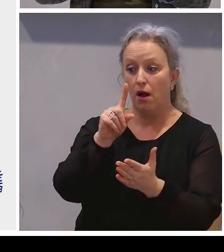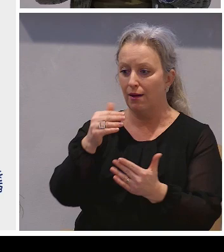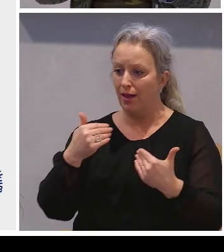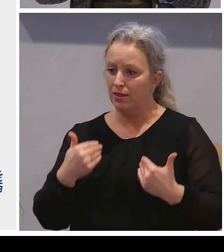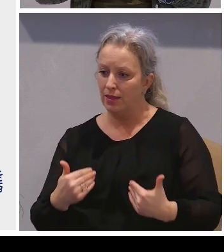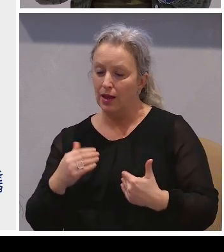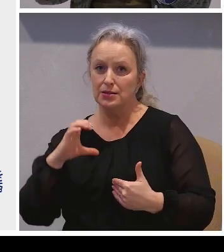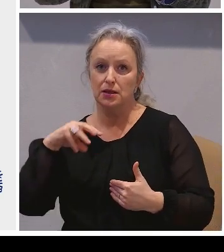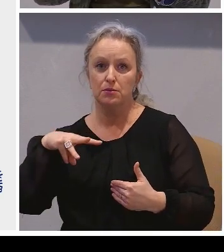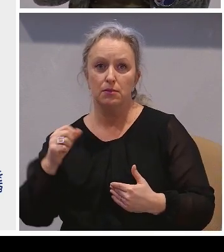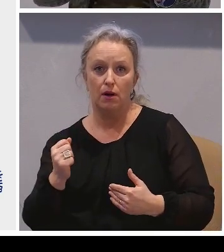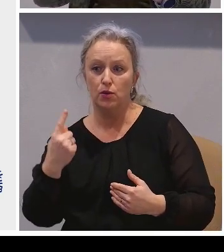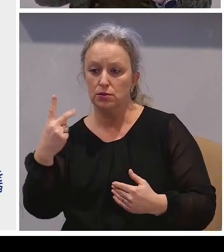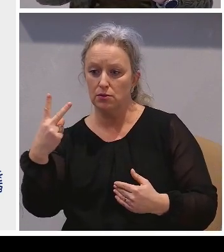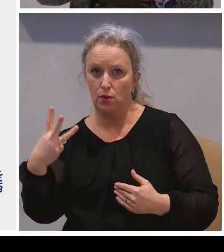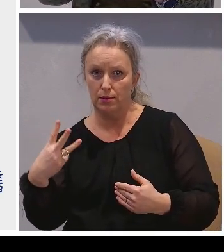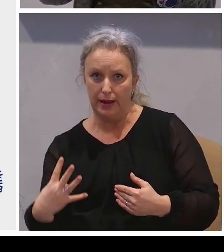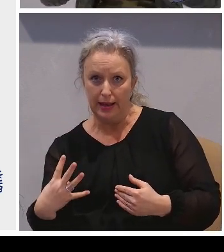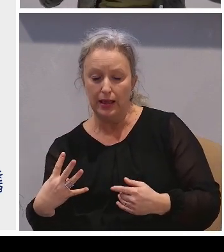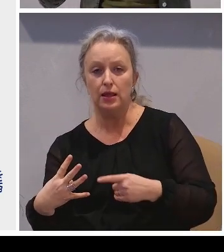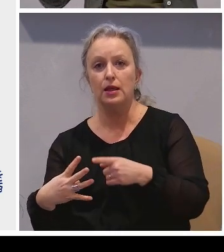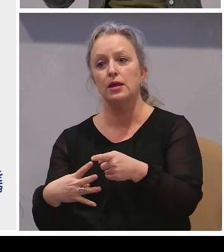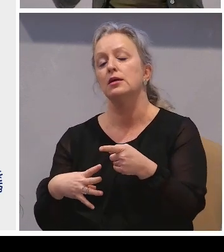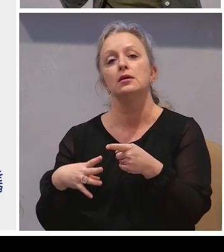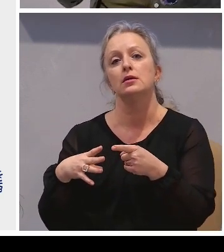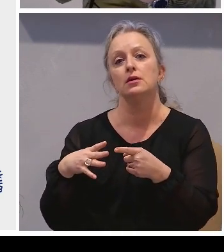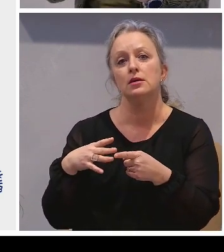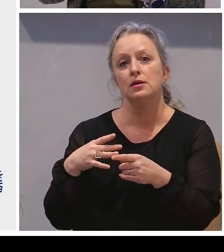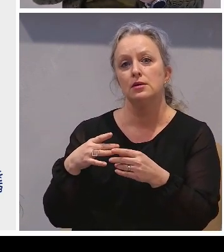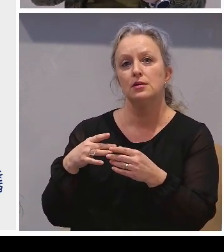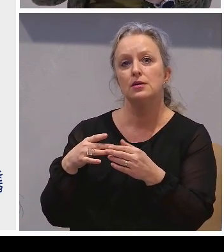whether they were able at all to sit up, to stand up, to walk.